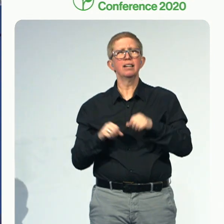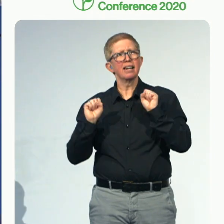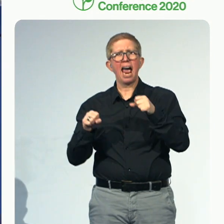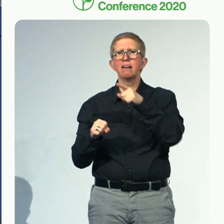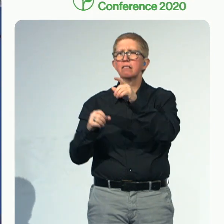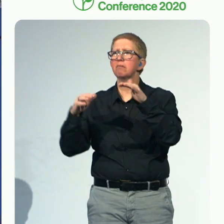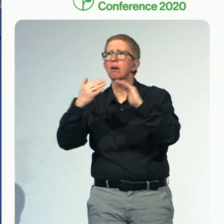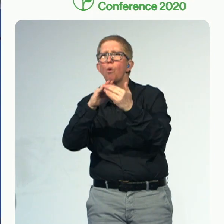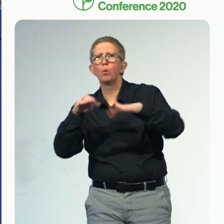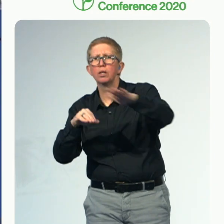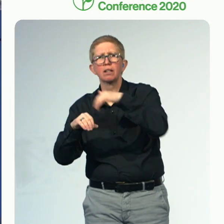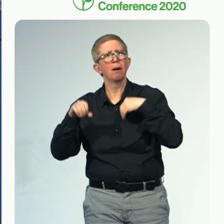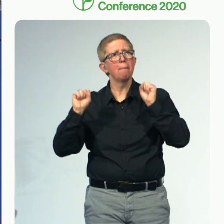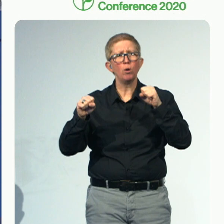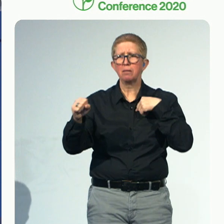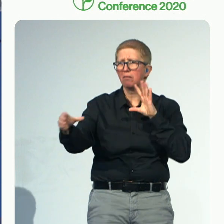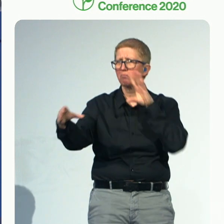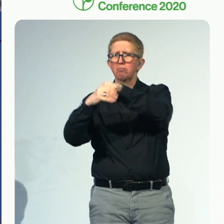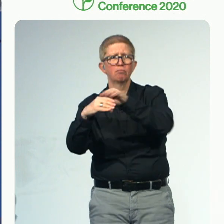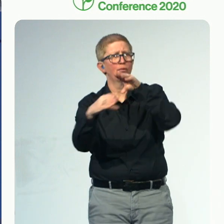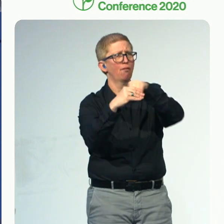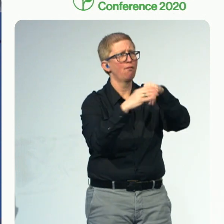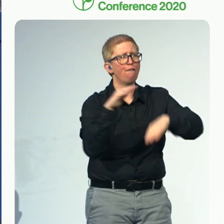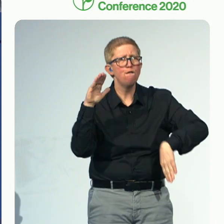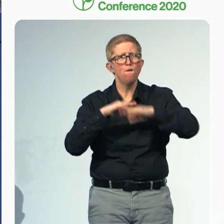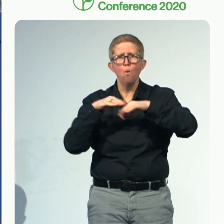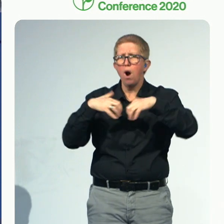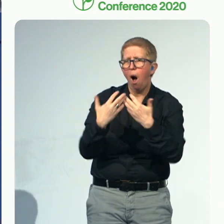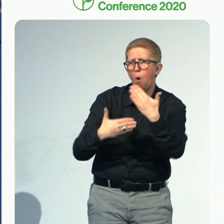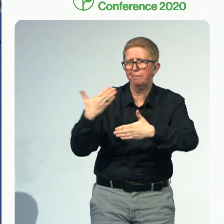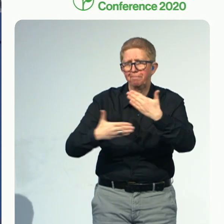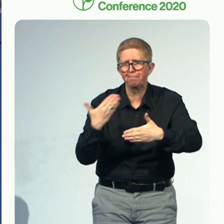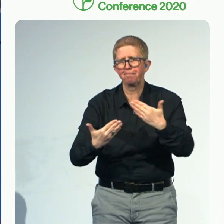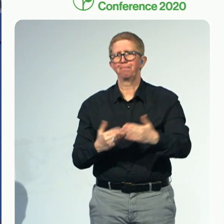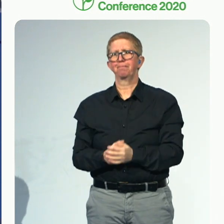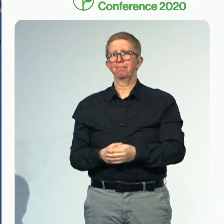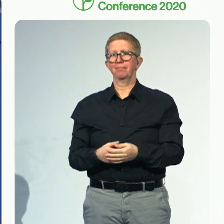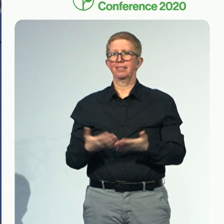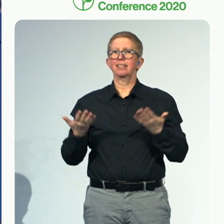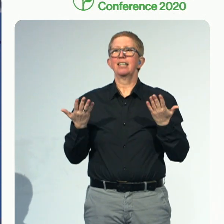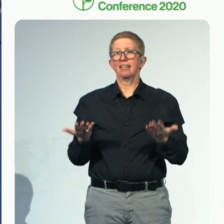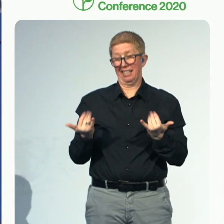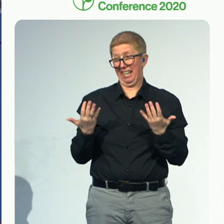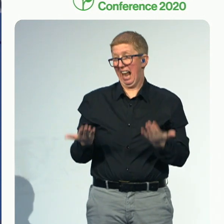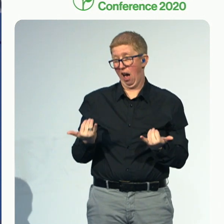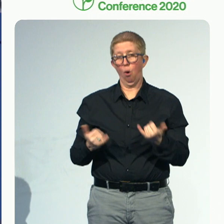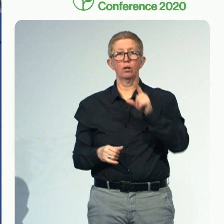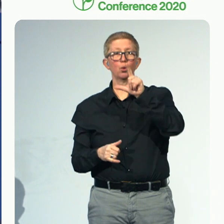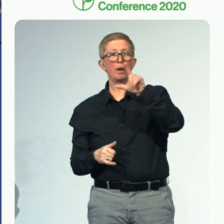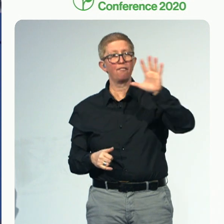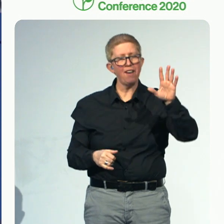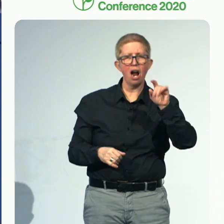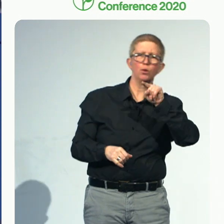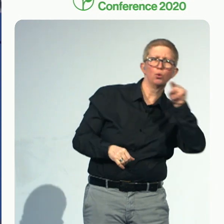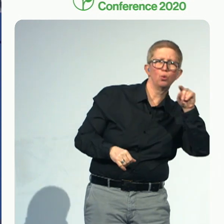So the next some 35 or 40 minutes we will spend on leveling the playing field of inclusive education.